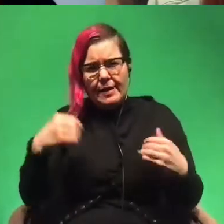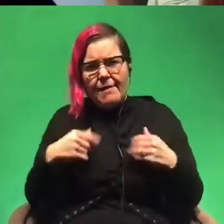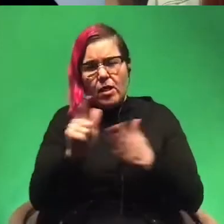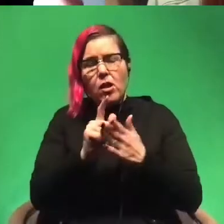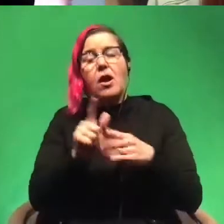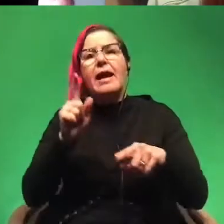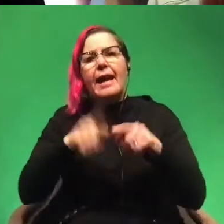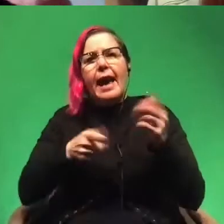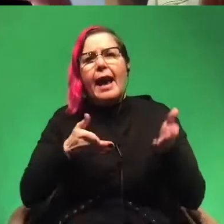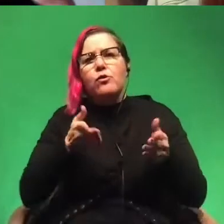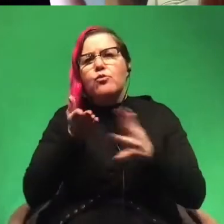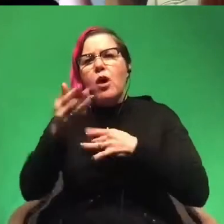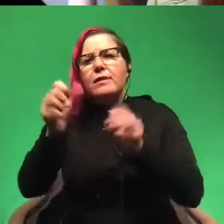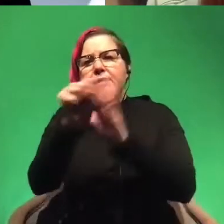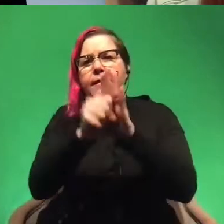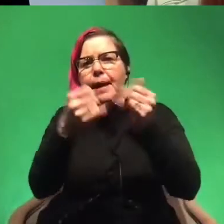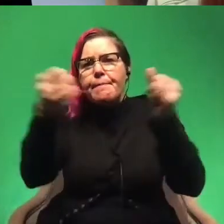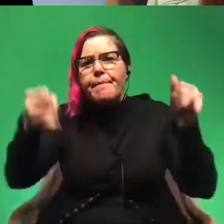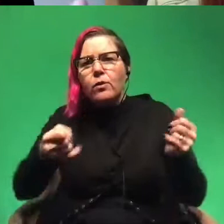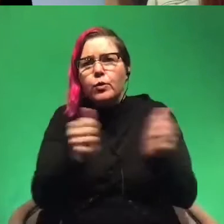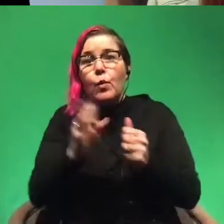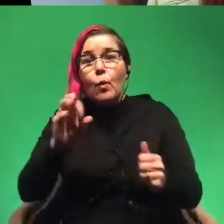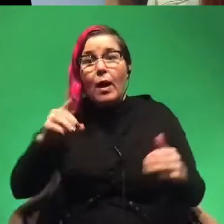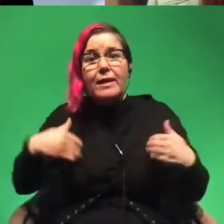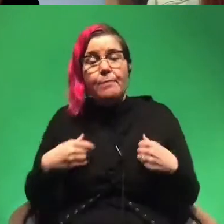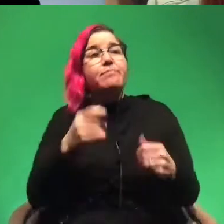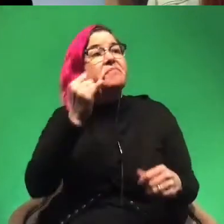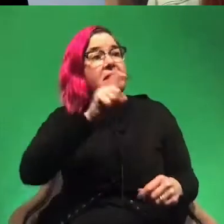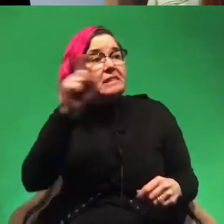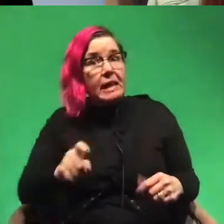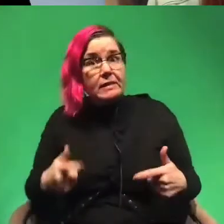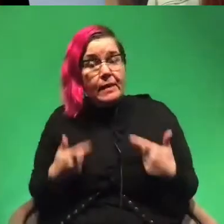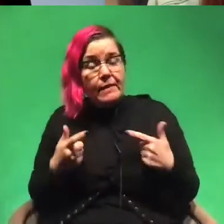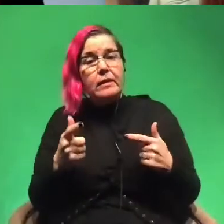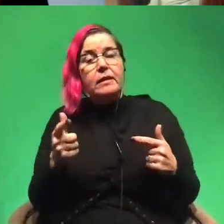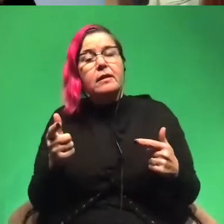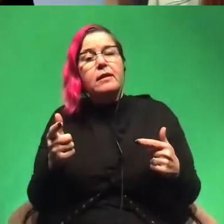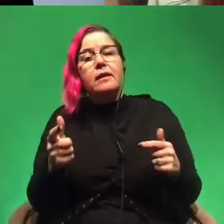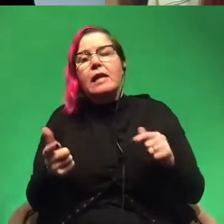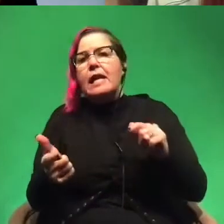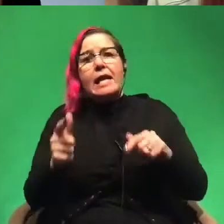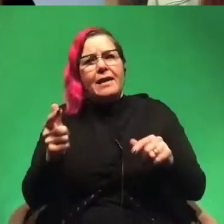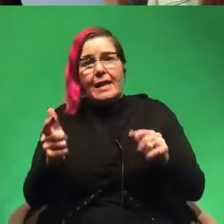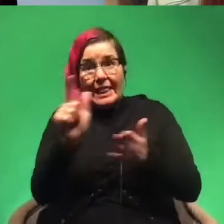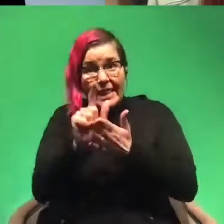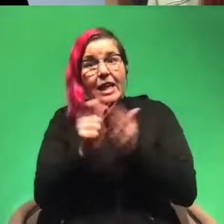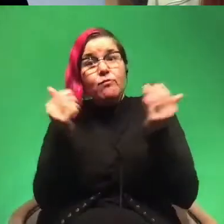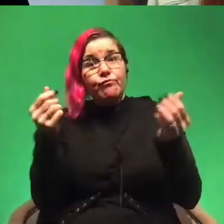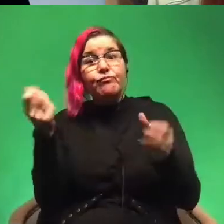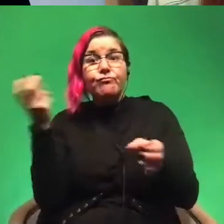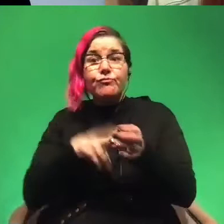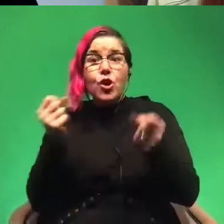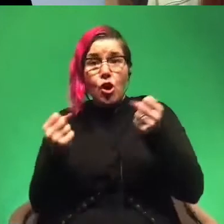state boundaries. So meaning that if you have a wild animal in Texas, you're not illegally allowed to put it in your car and take it